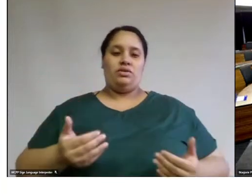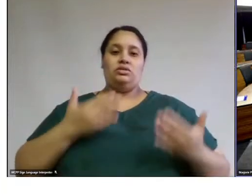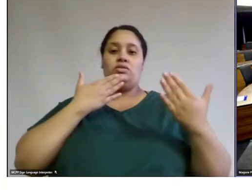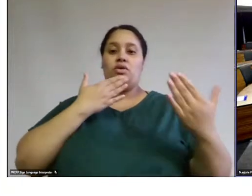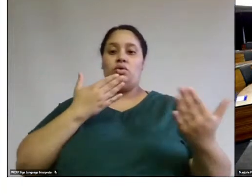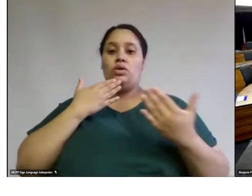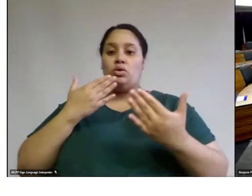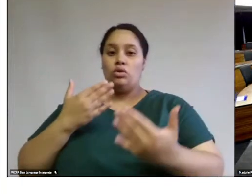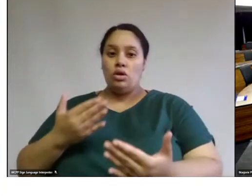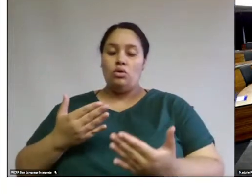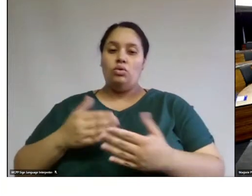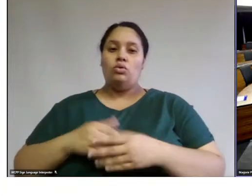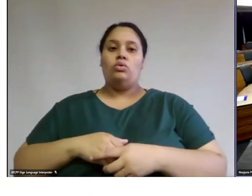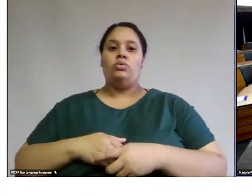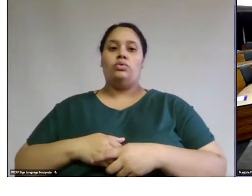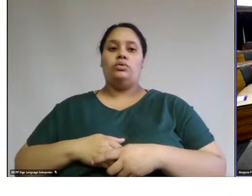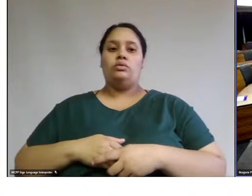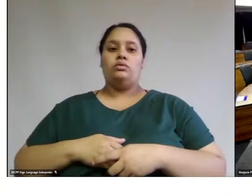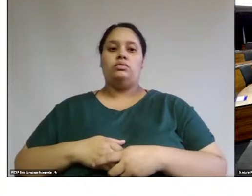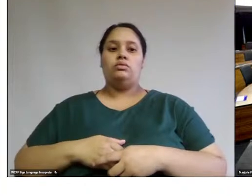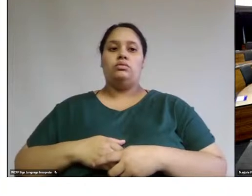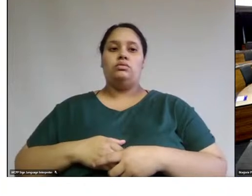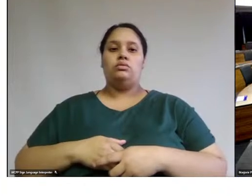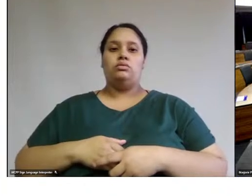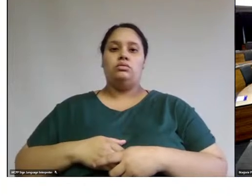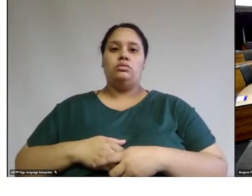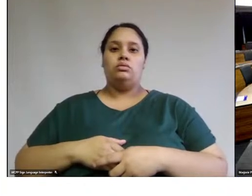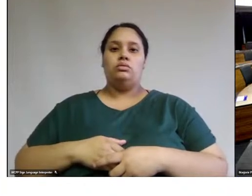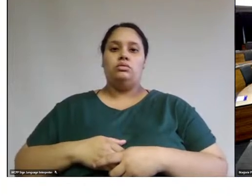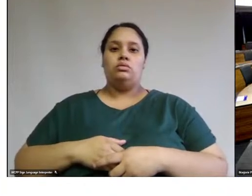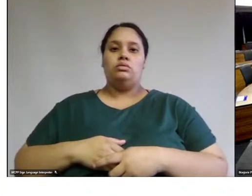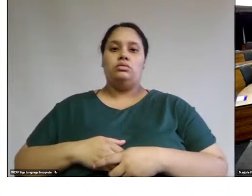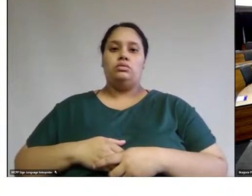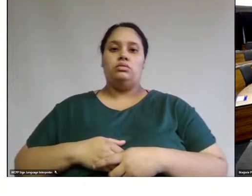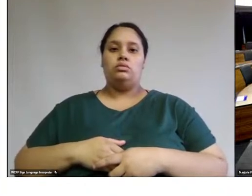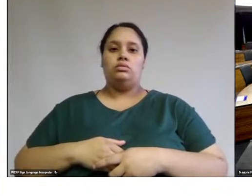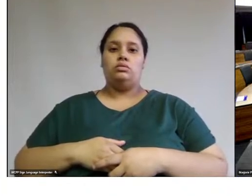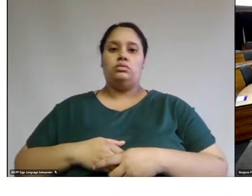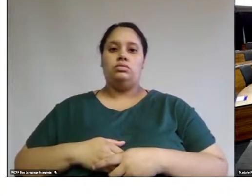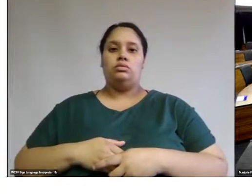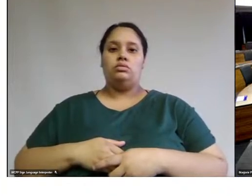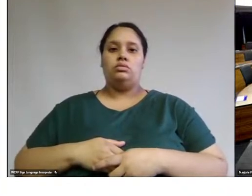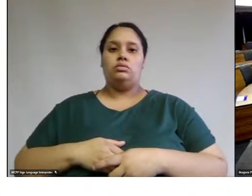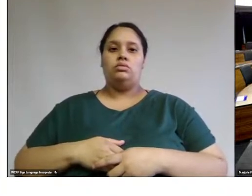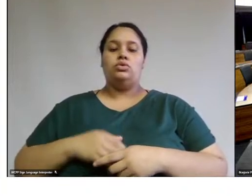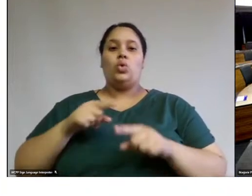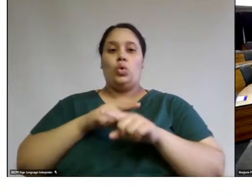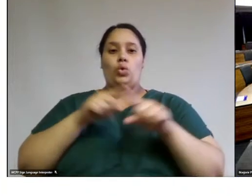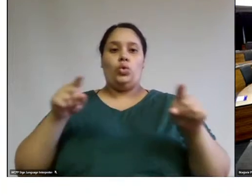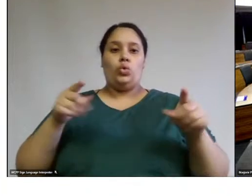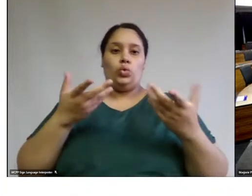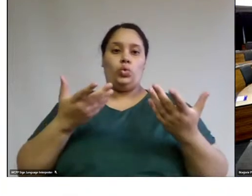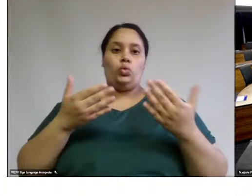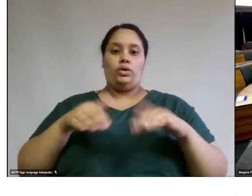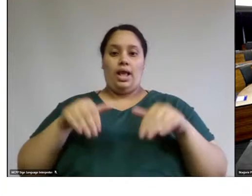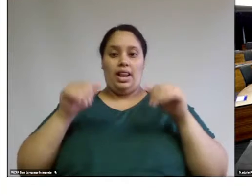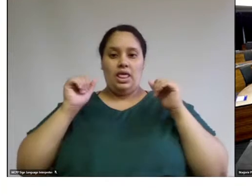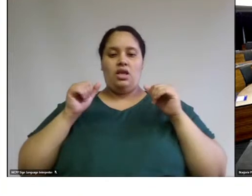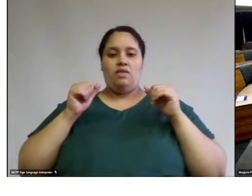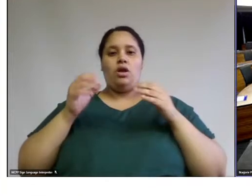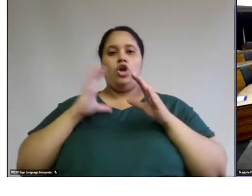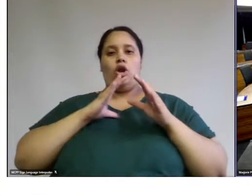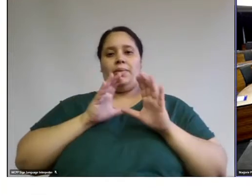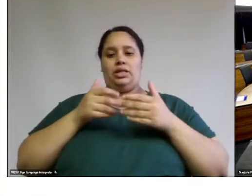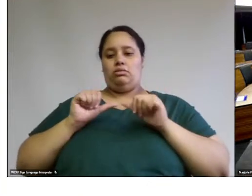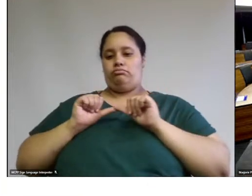much. If we'd like then to excuse you, and so that we can continue with the business of the committee, if